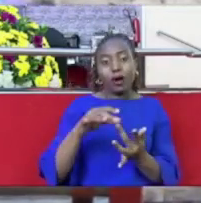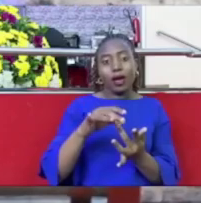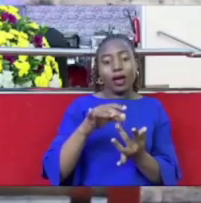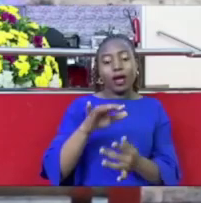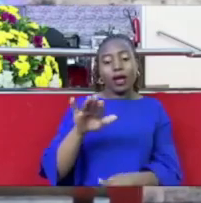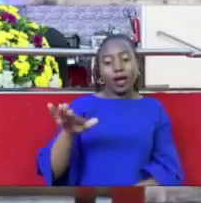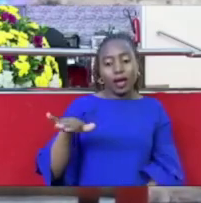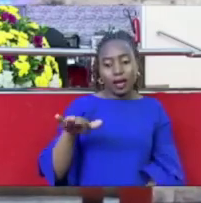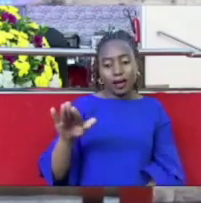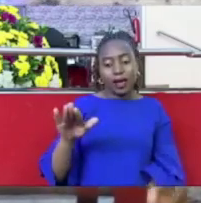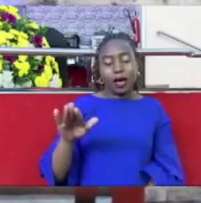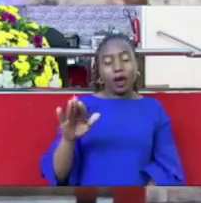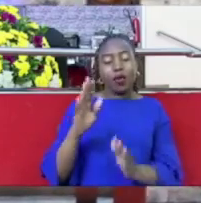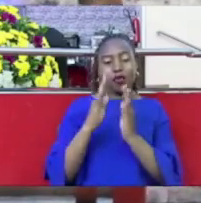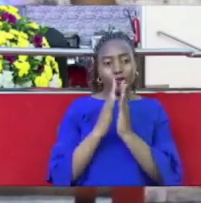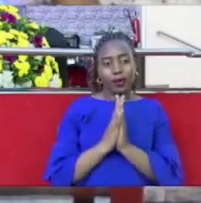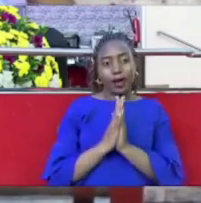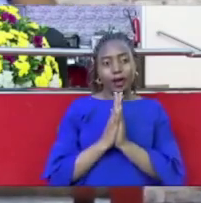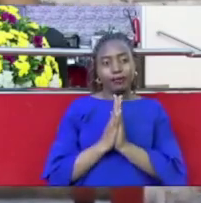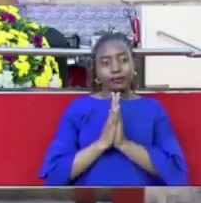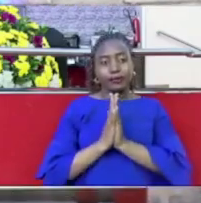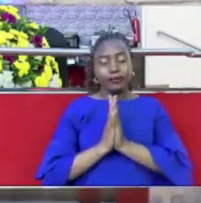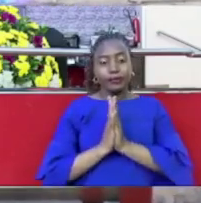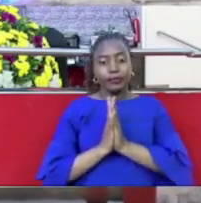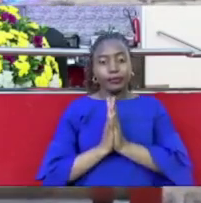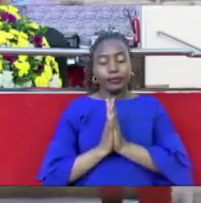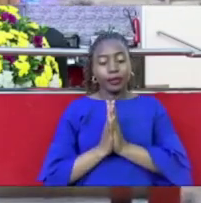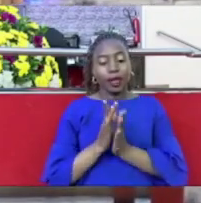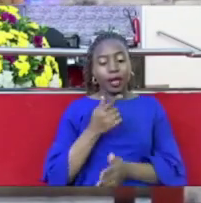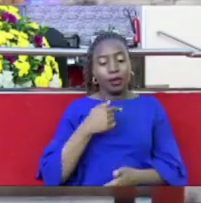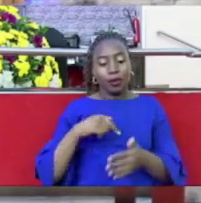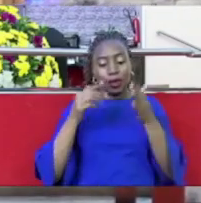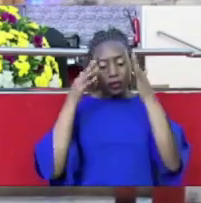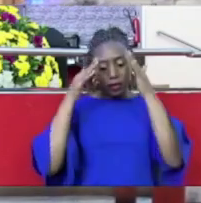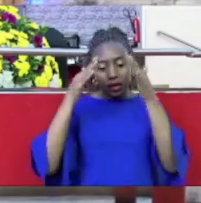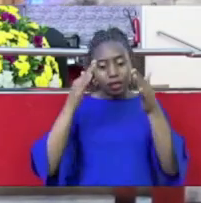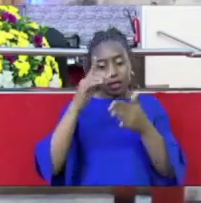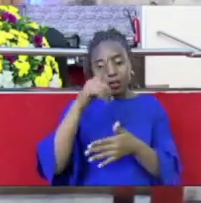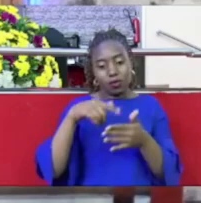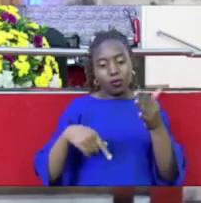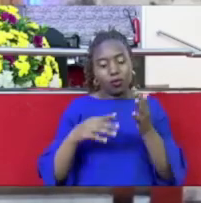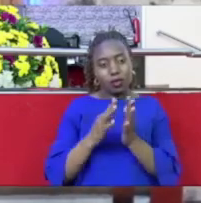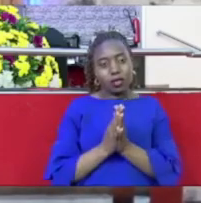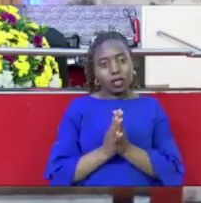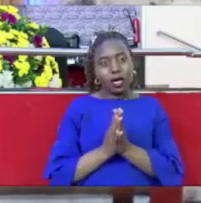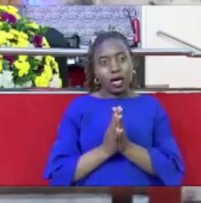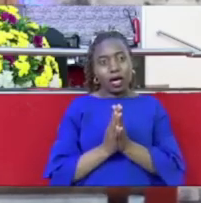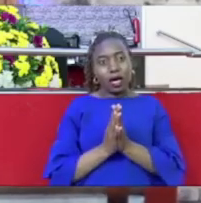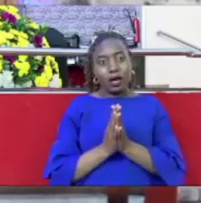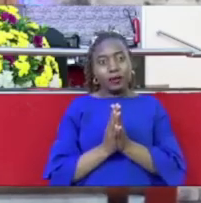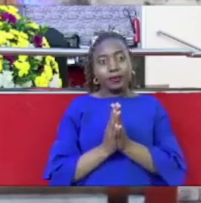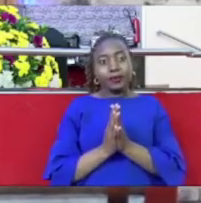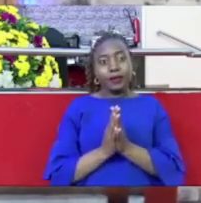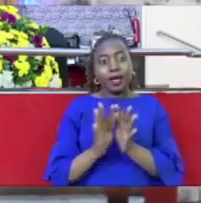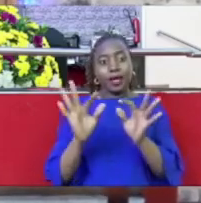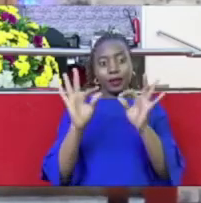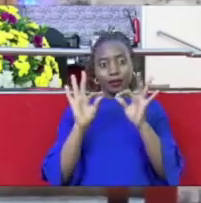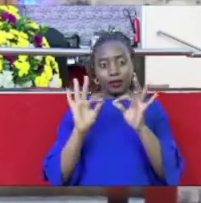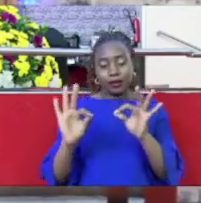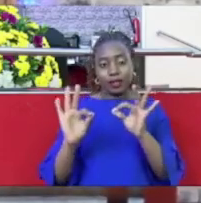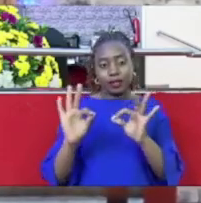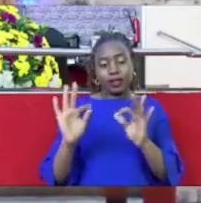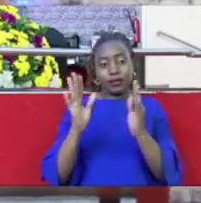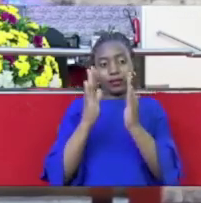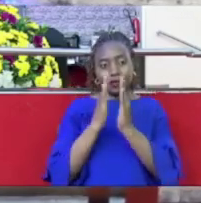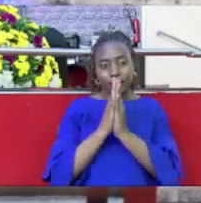Ningetaka tuangalie hasa sehemu moja ya maombi. We'll be looking at what is effective fervent prayer. Tutajiuliza nini maana